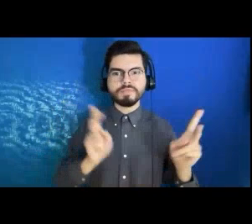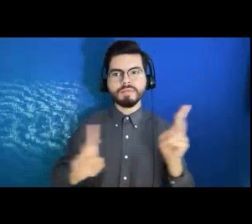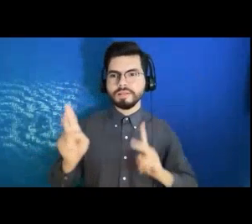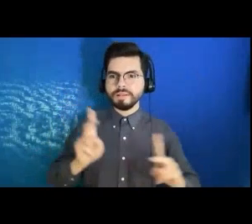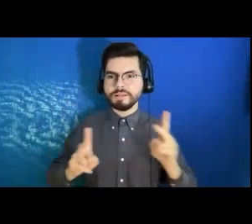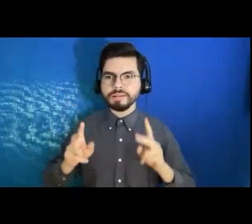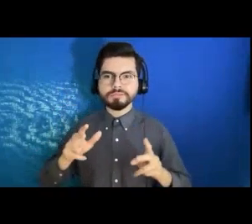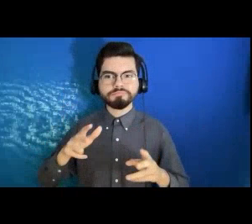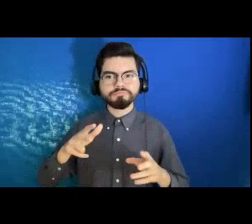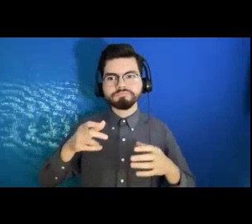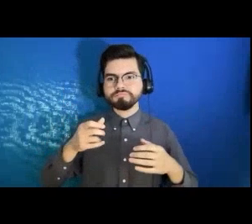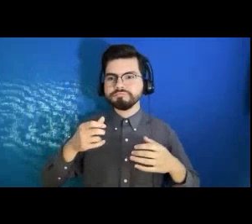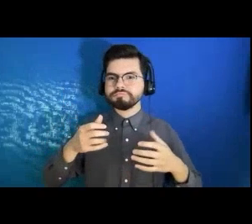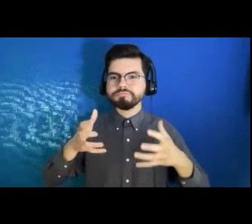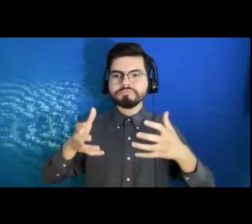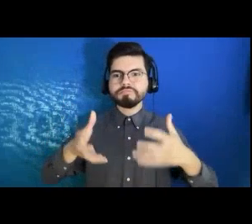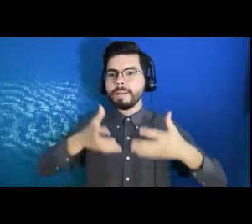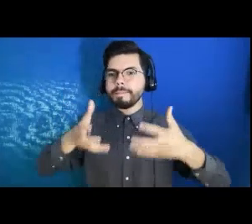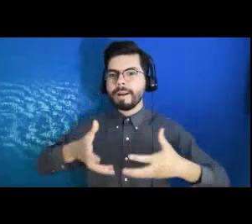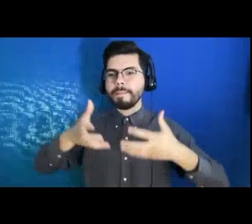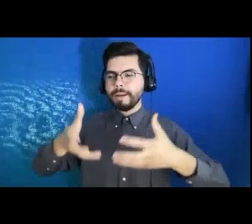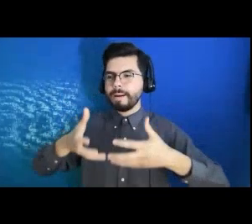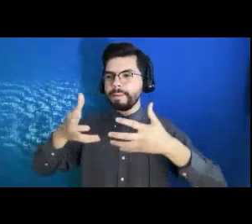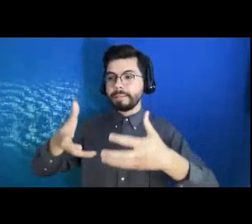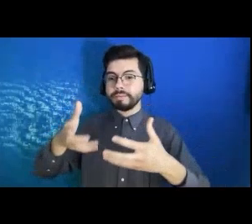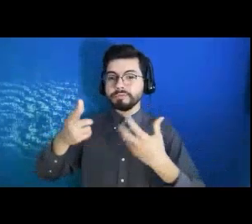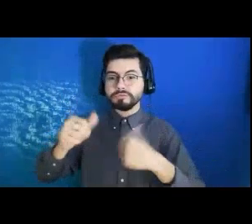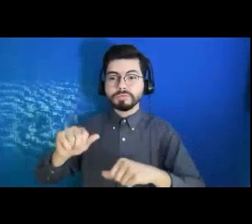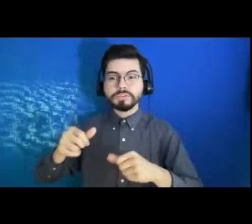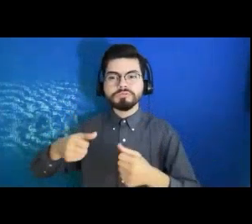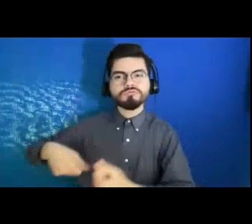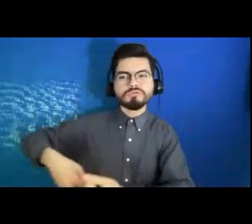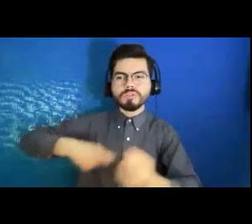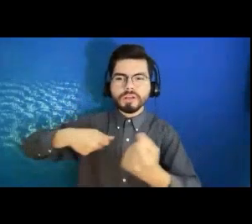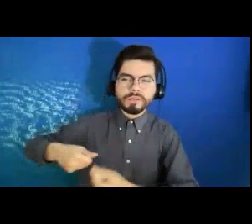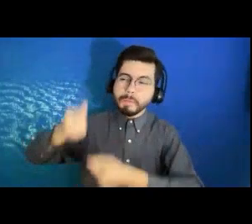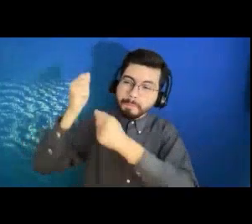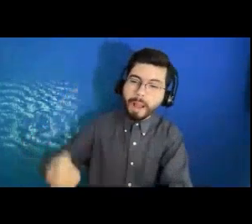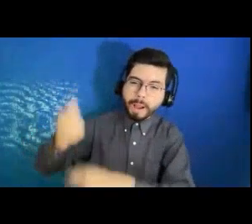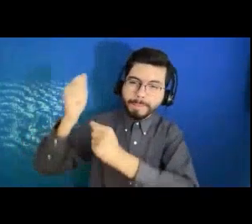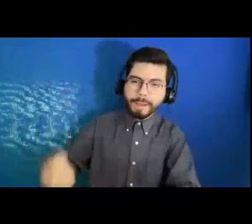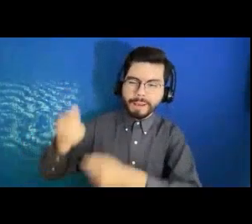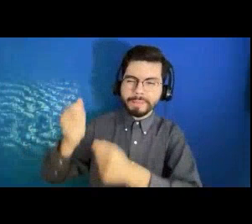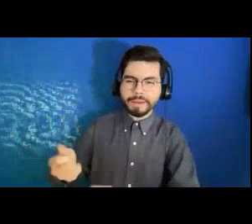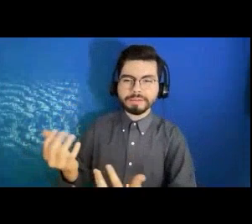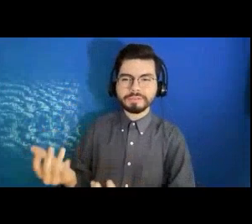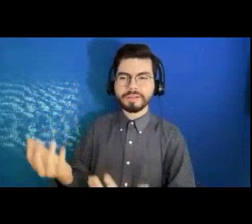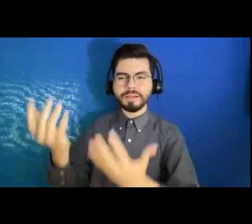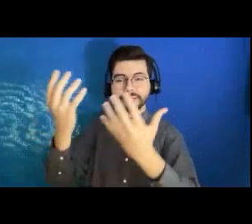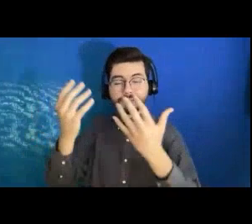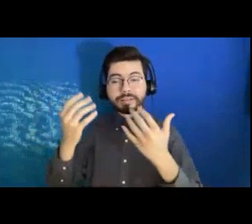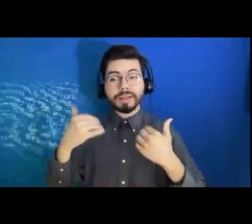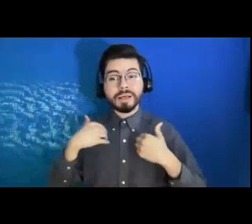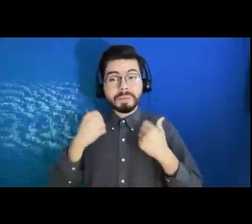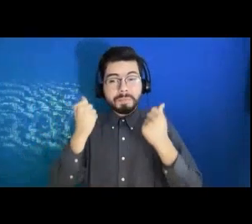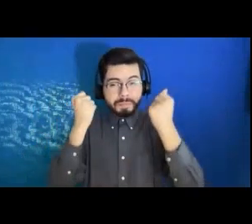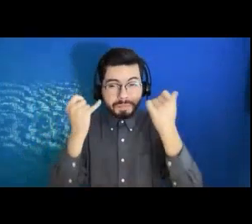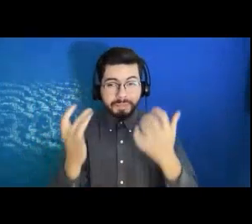out with shovels and trying to make a difference out there, trying to suppress a fire. There were a ton of human-caused